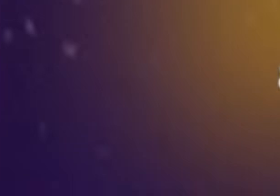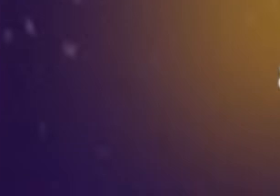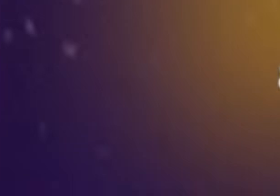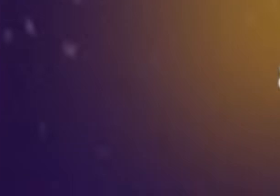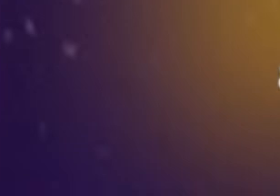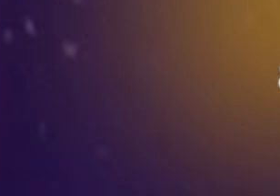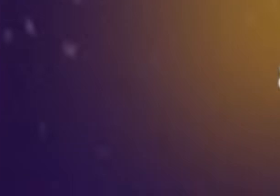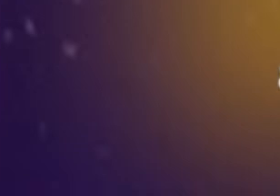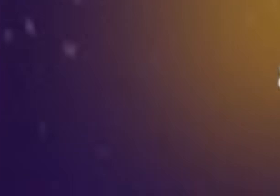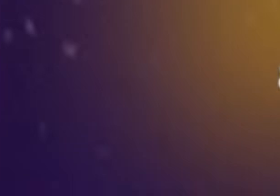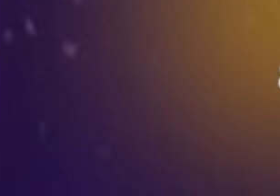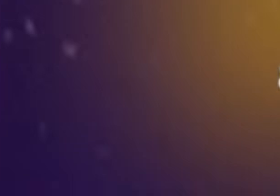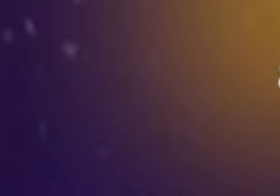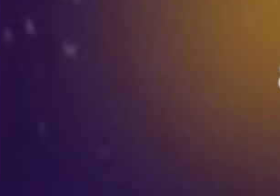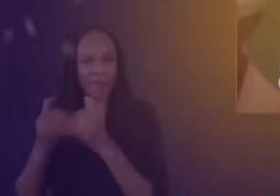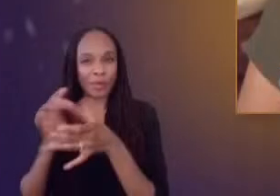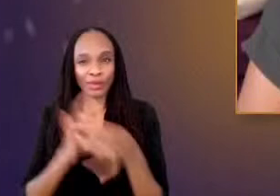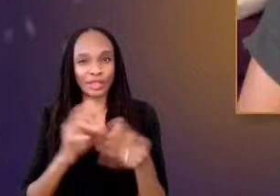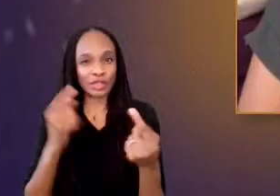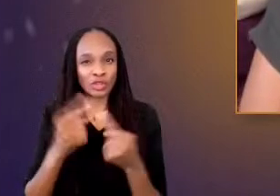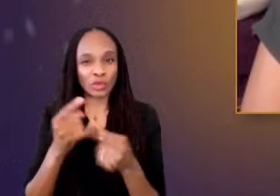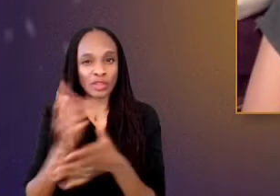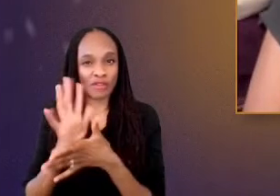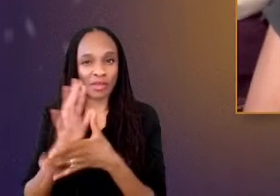at a film festival.